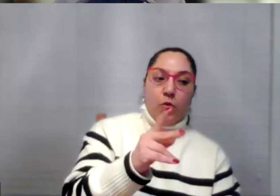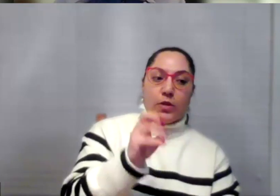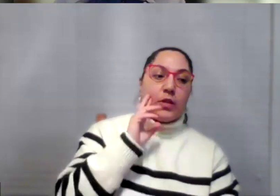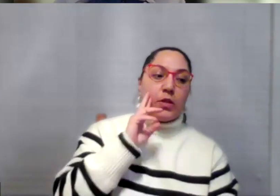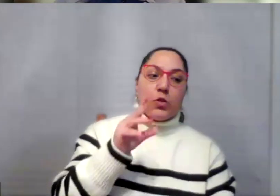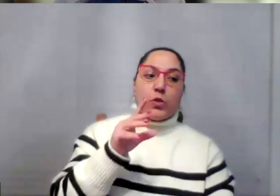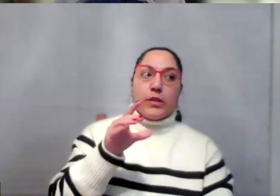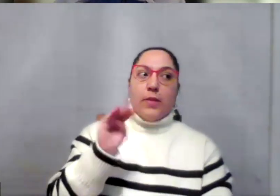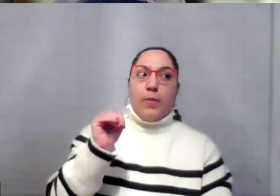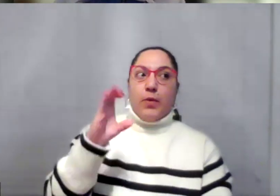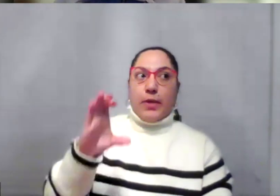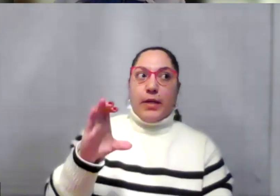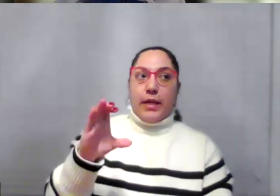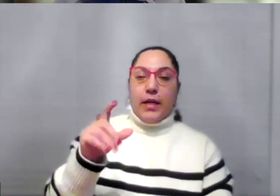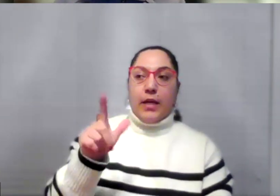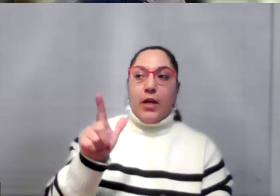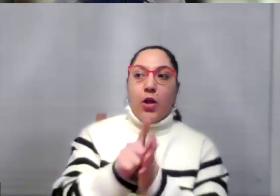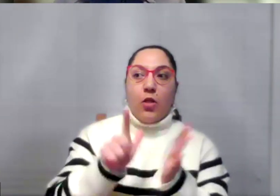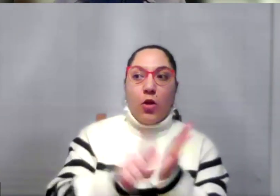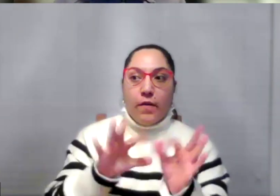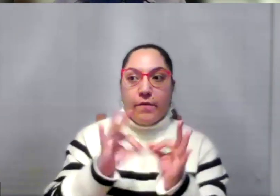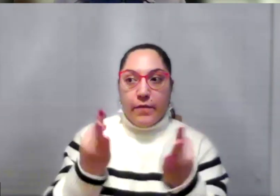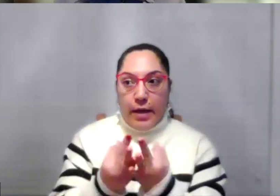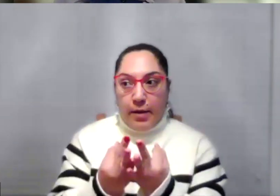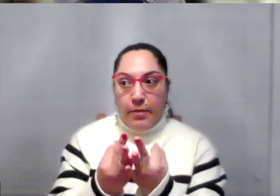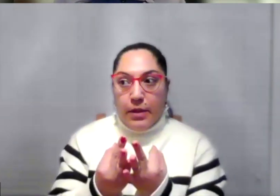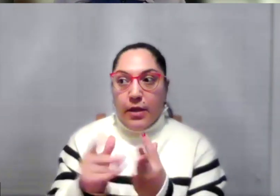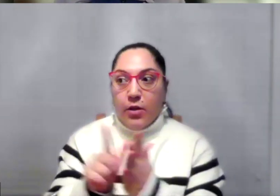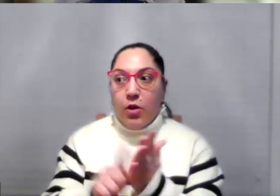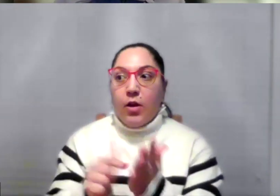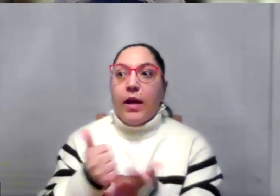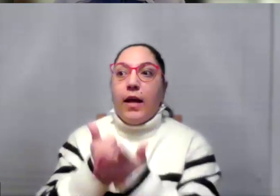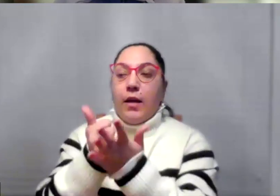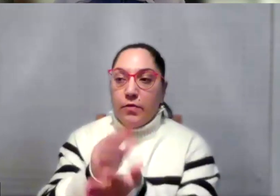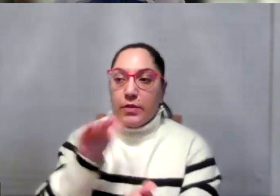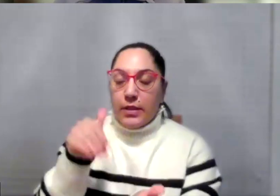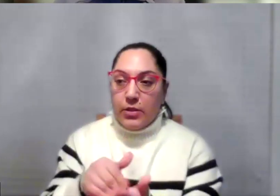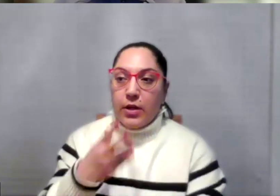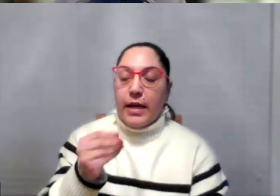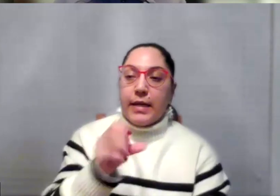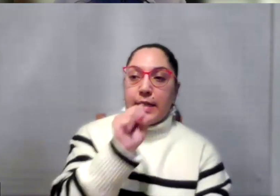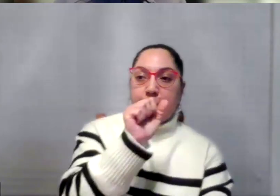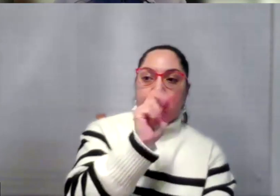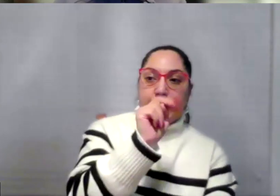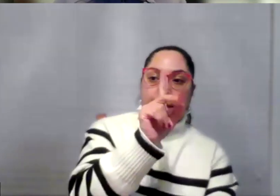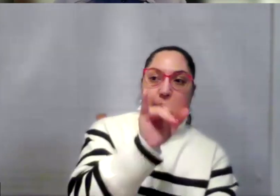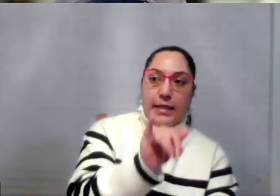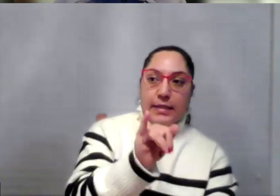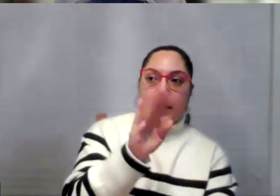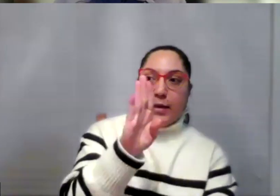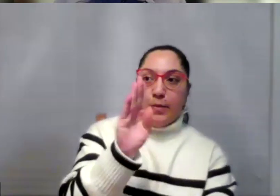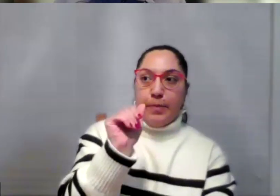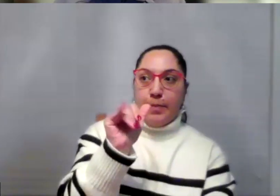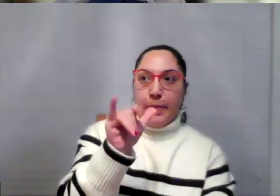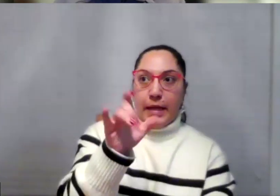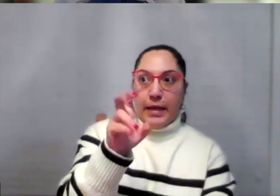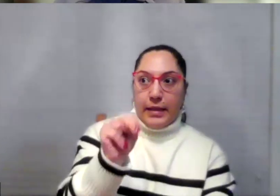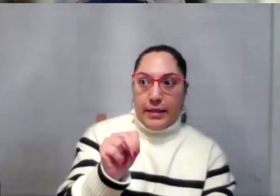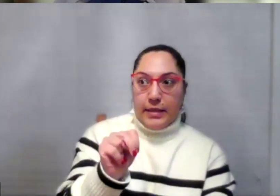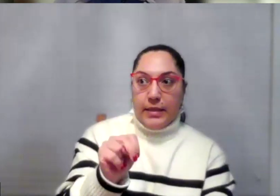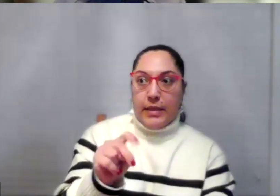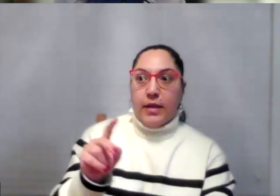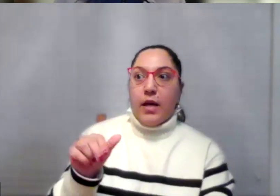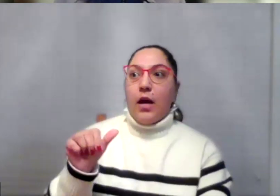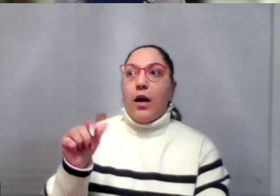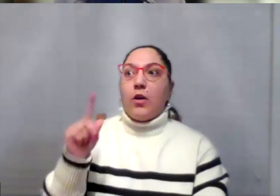Circuit Court Family Law Self-Help Center, and Sandy Balin, Attorney Disability Rights